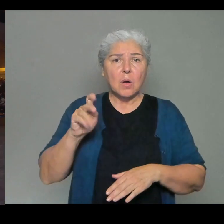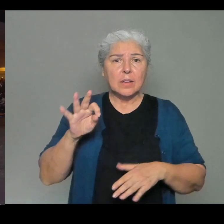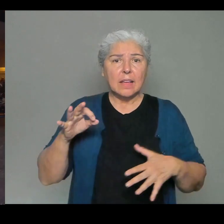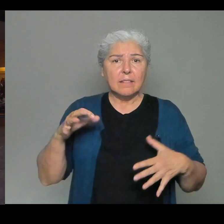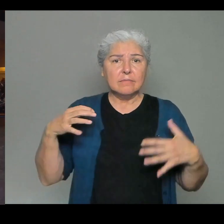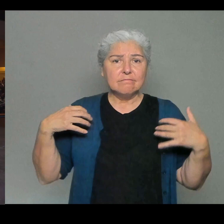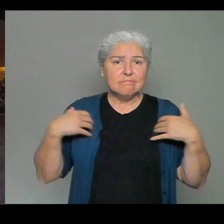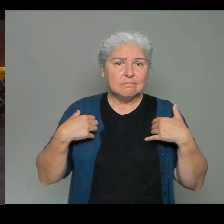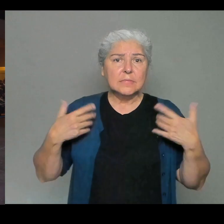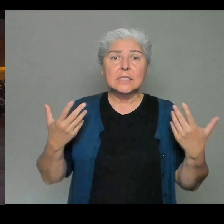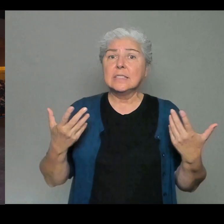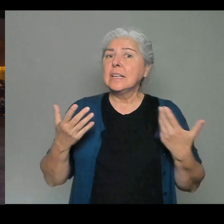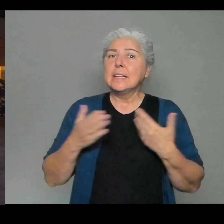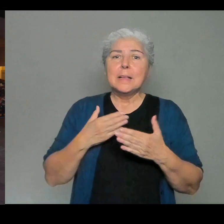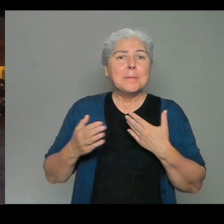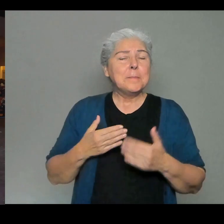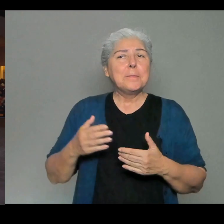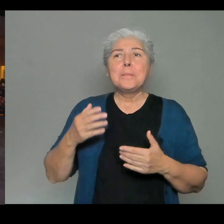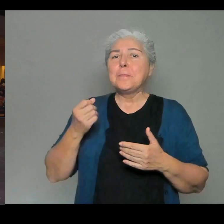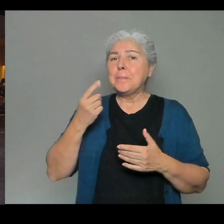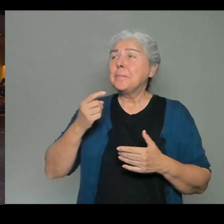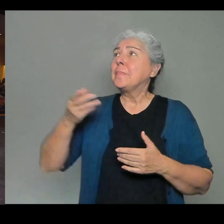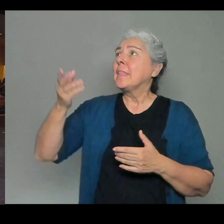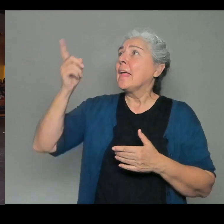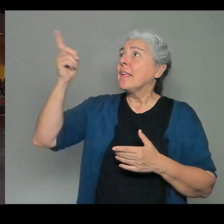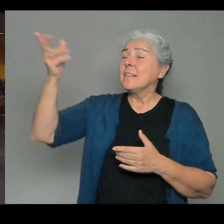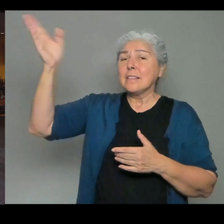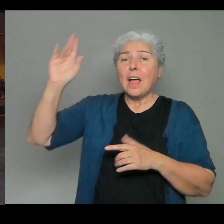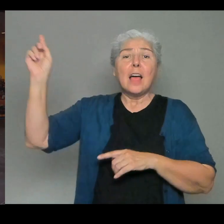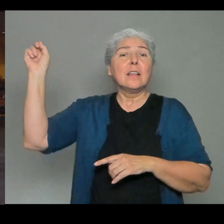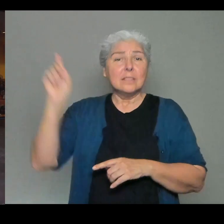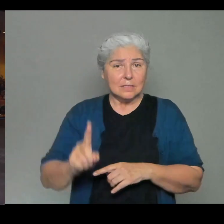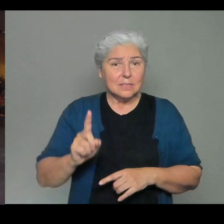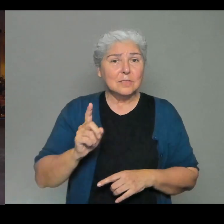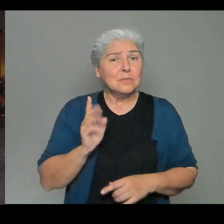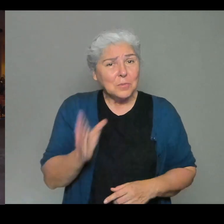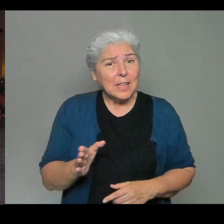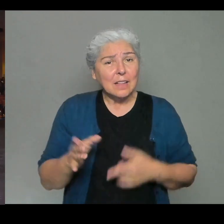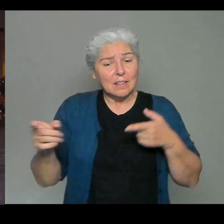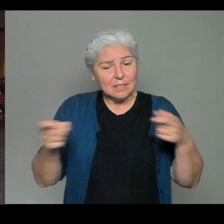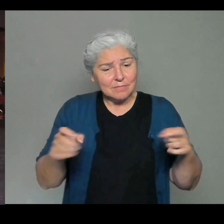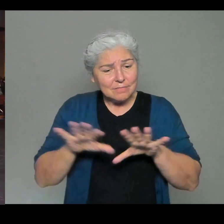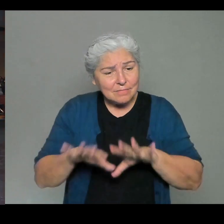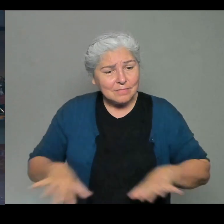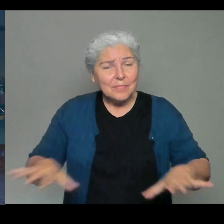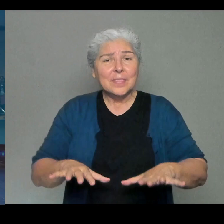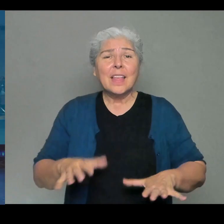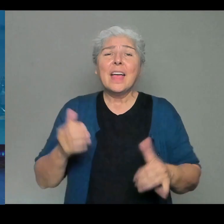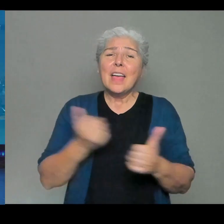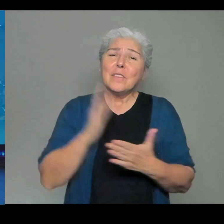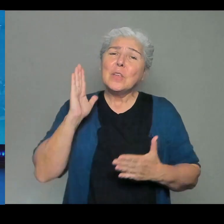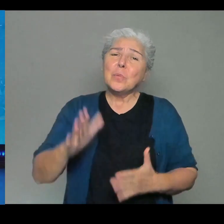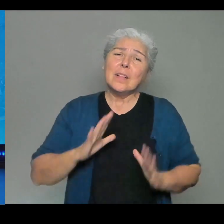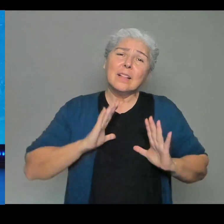my man is coming back to rule the heavens and the earth, and it's gonna be all fine, okay? That's what you know.